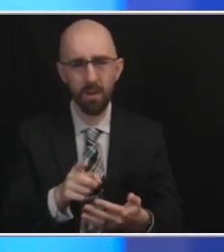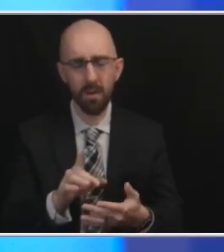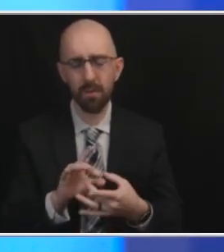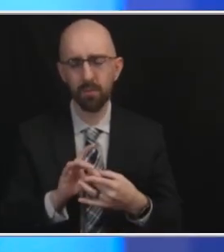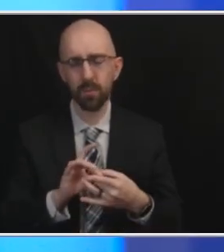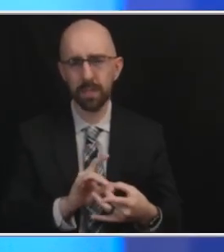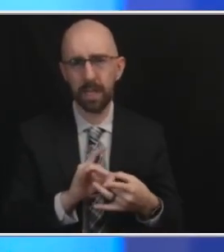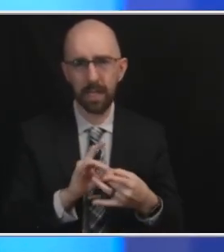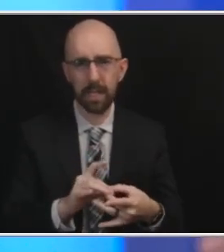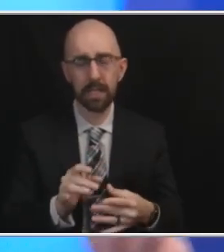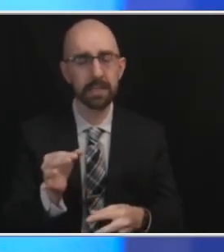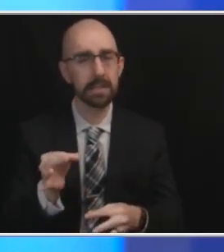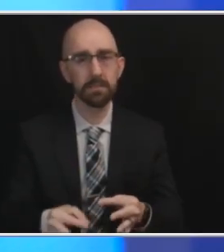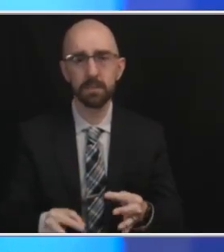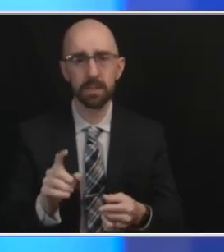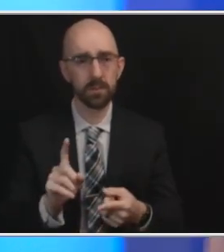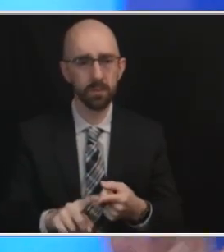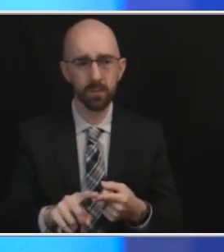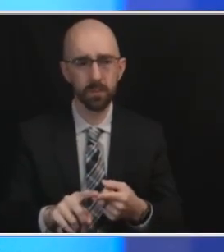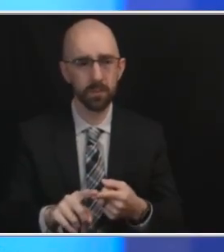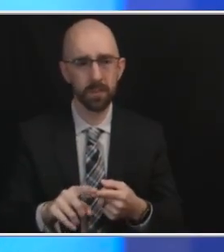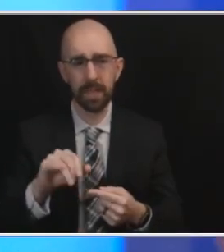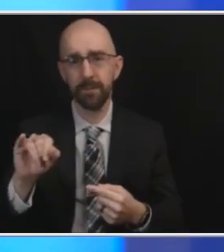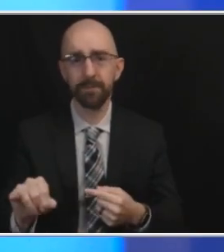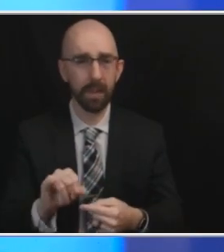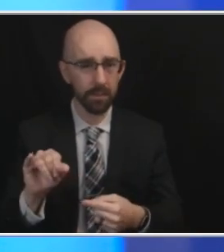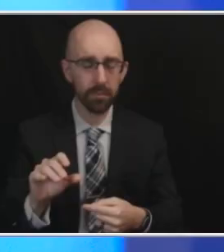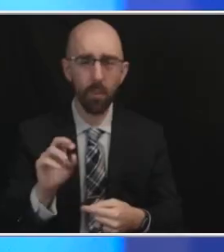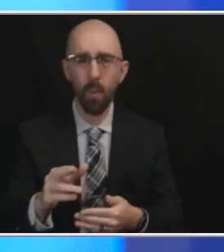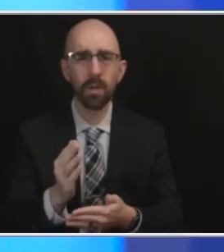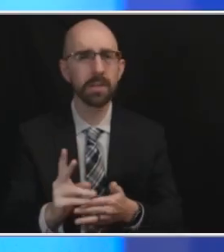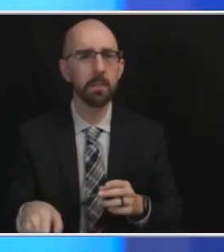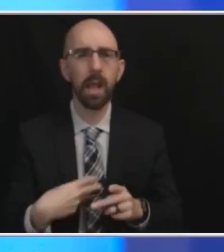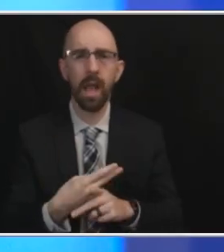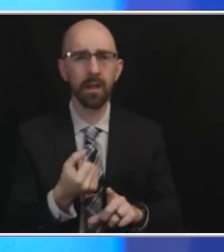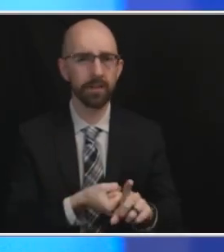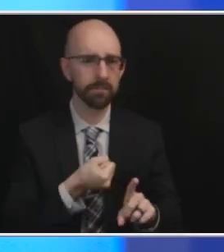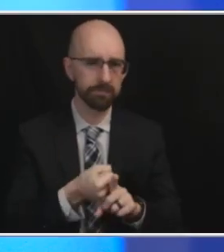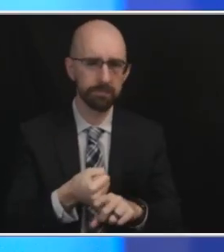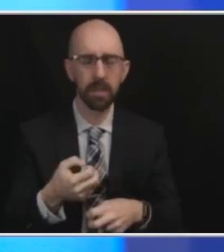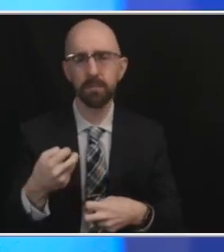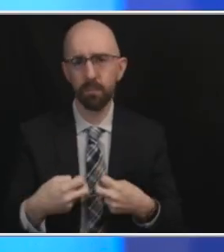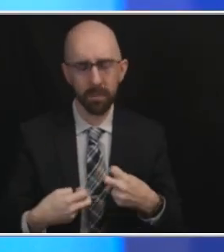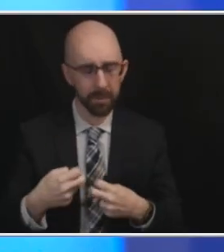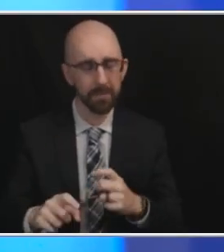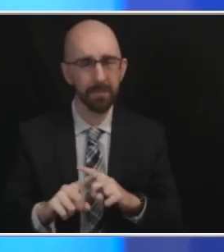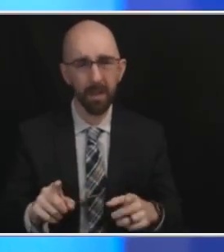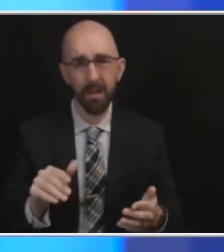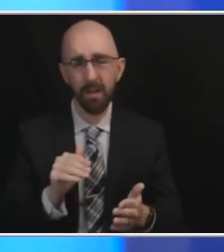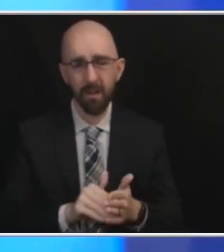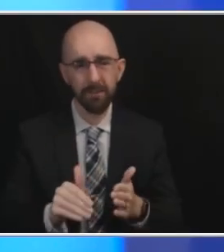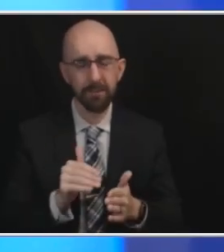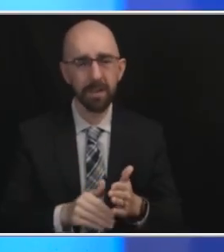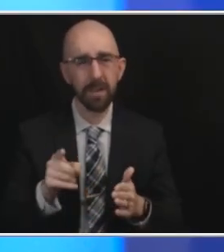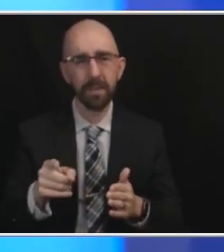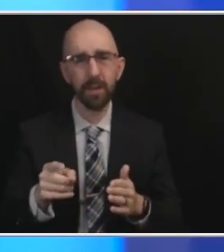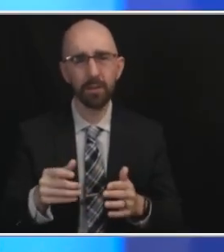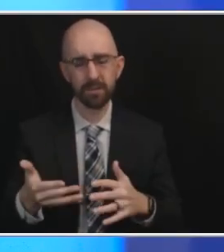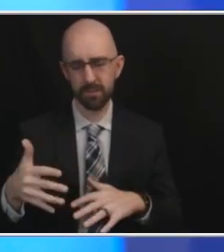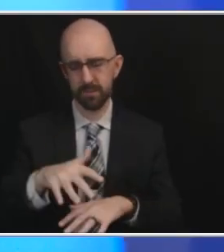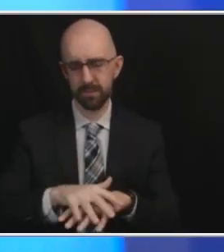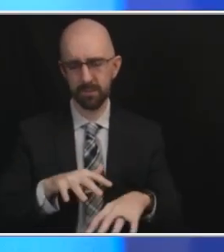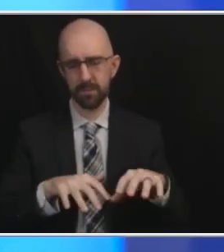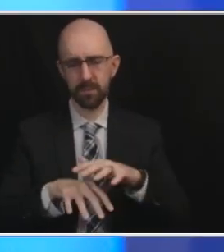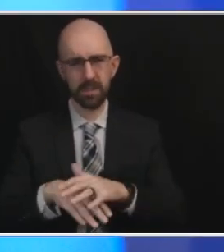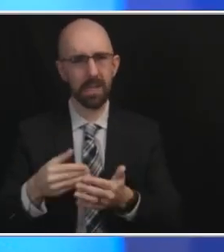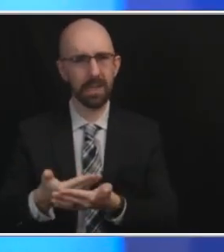simply to an infection or some sort of event or problem. But oftentimes there are multiple factors. And